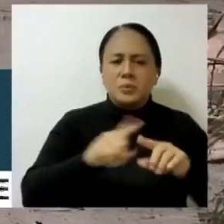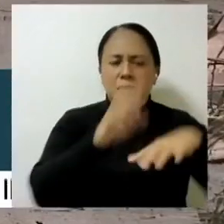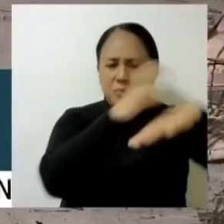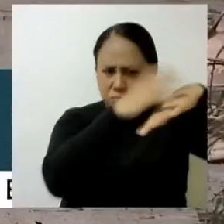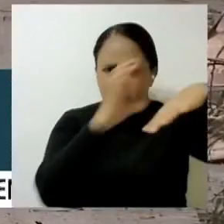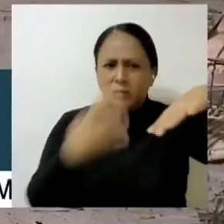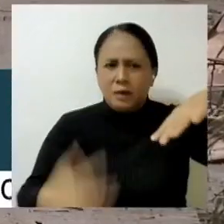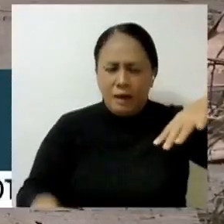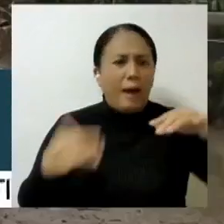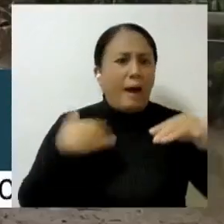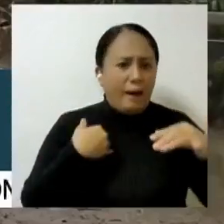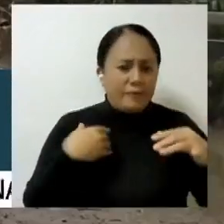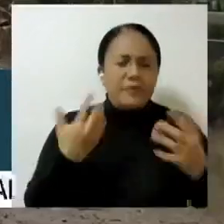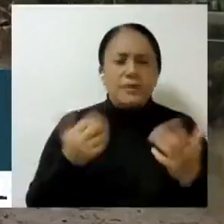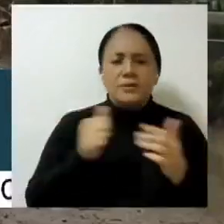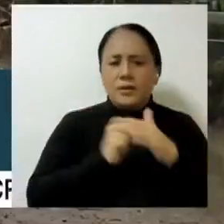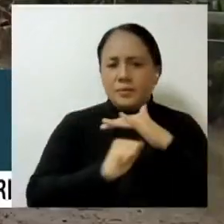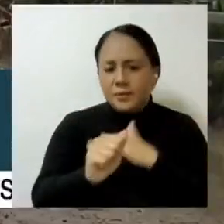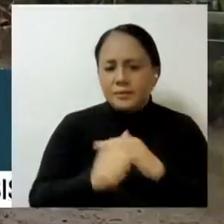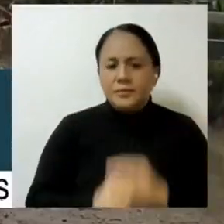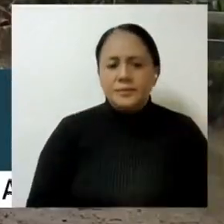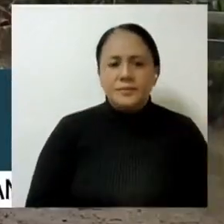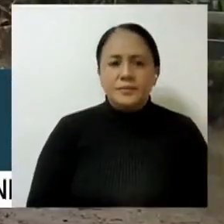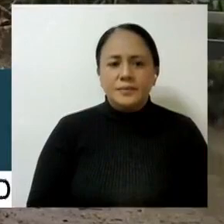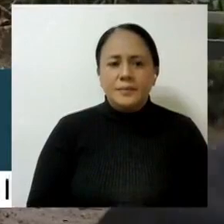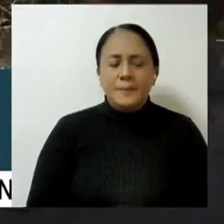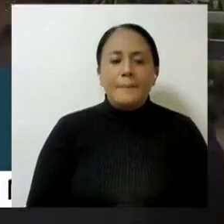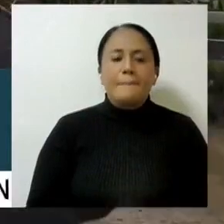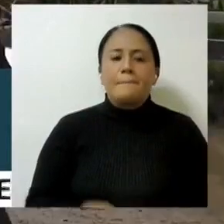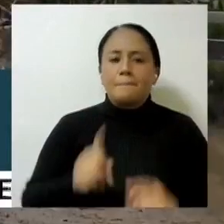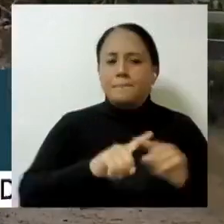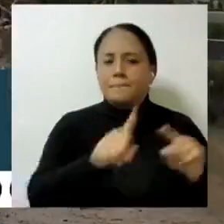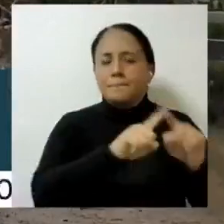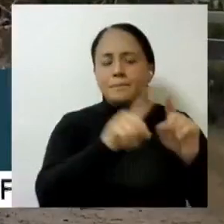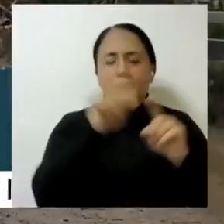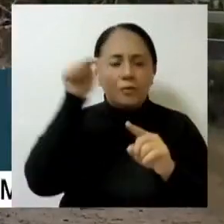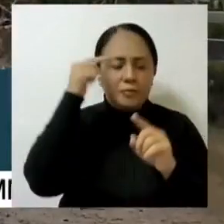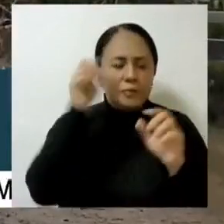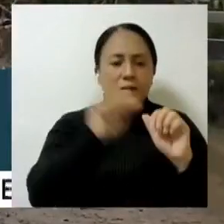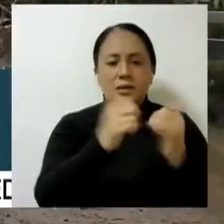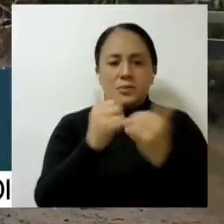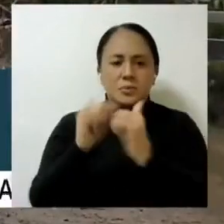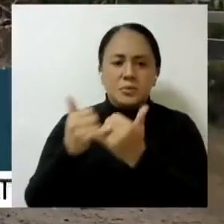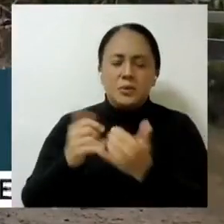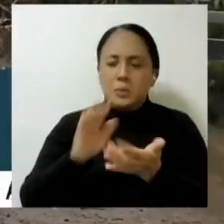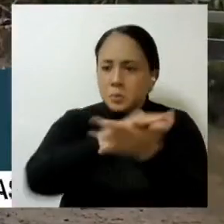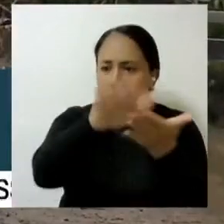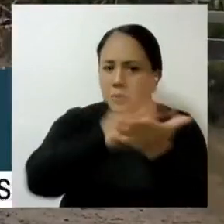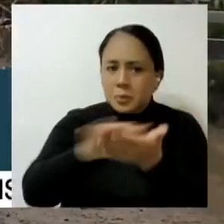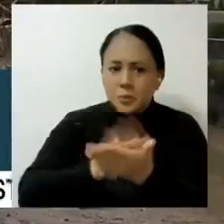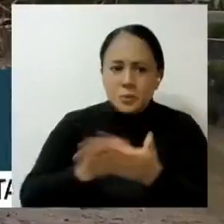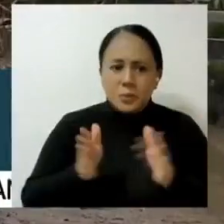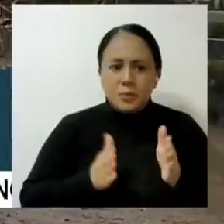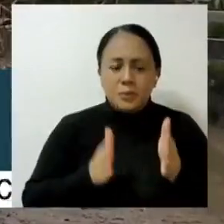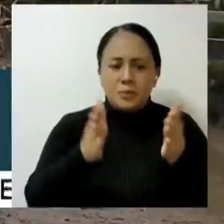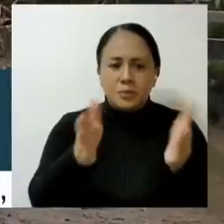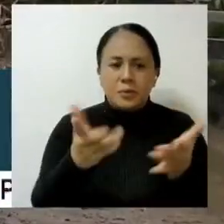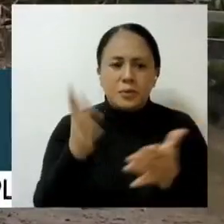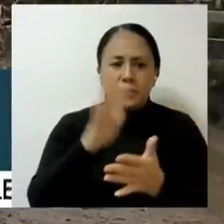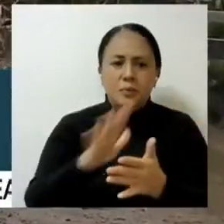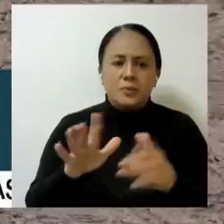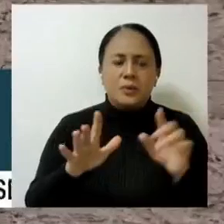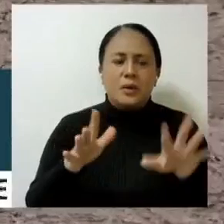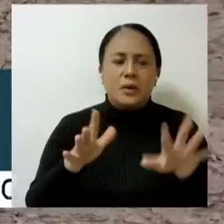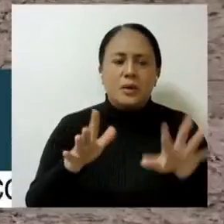Abra. Various government agencies are now clearing roads of fallen trees and electric posts. Power lines